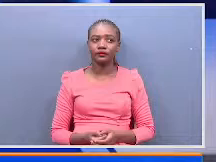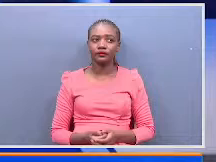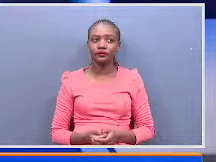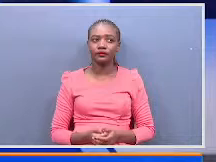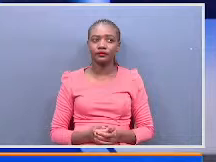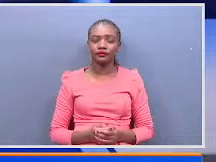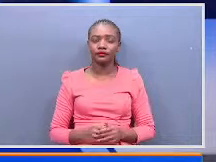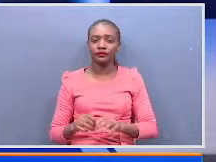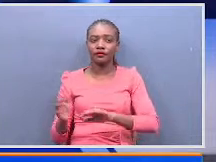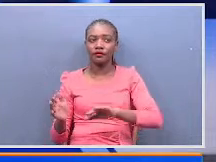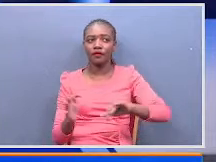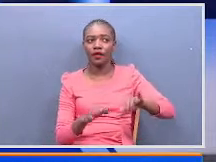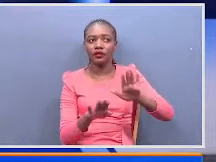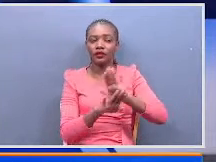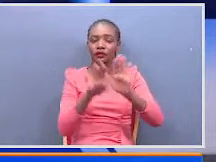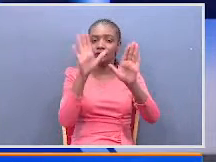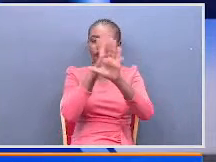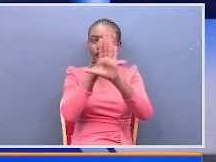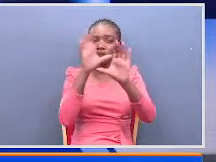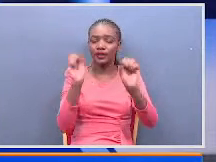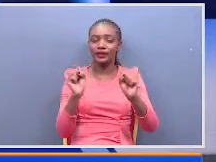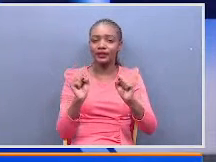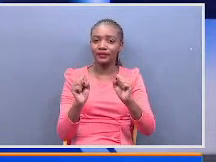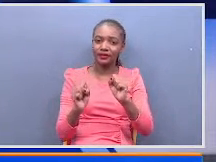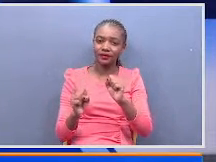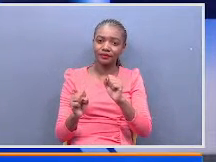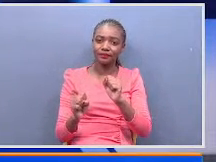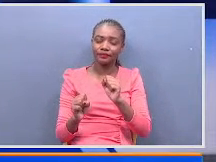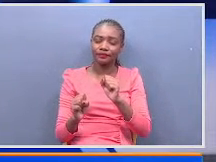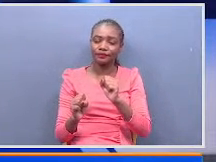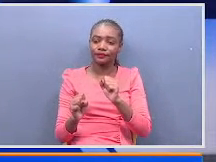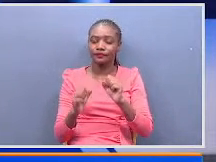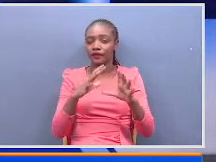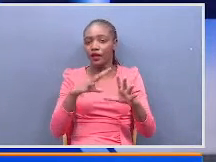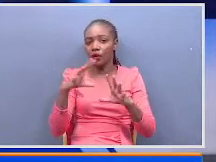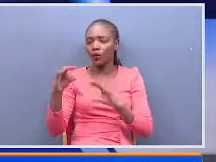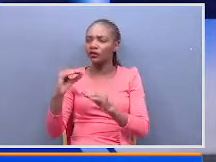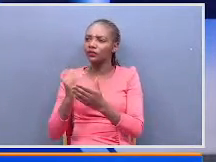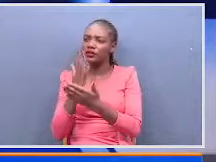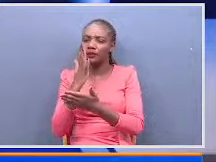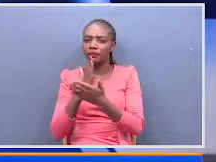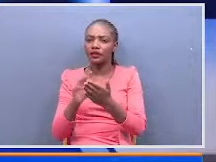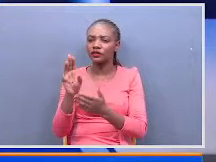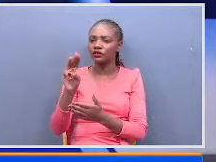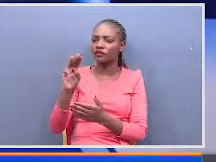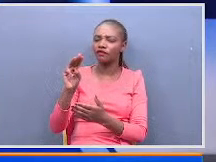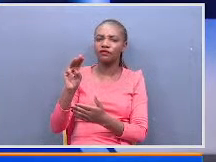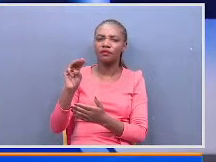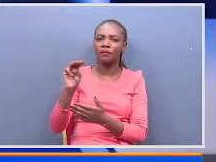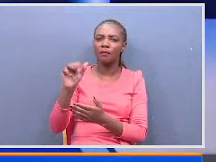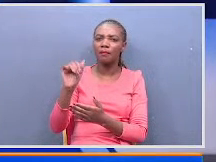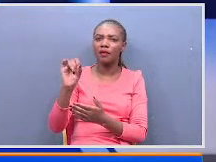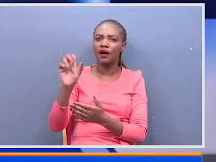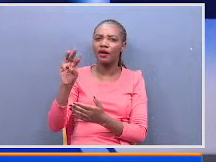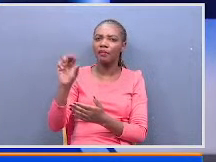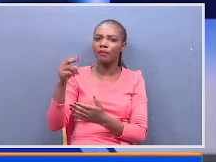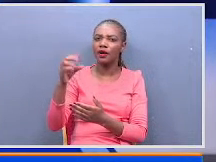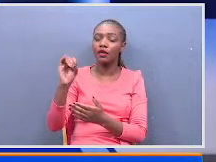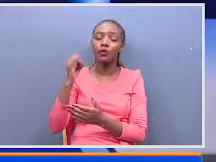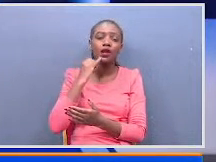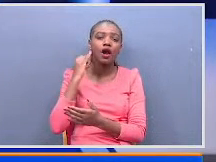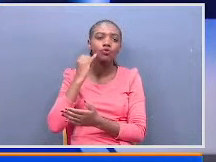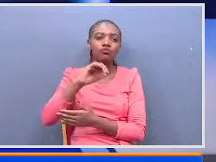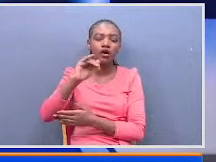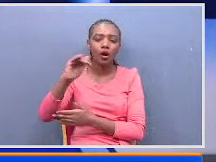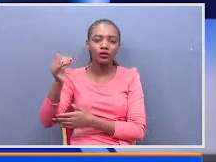Earlier, the deputy president made a last-minute dash to parts of Maimahiu in Nakuru County in